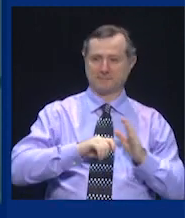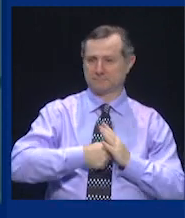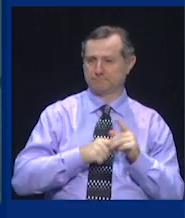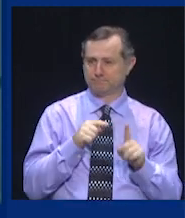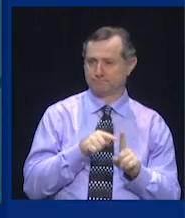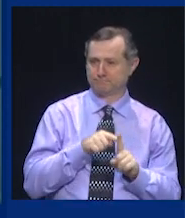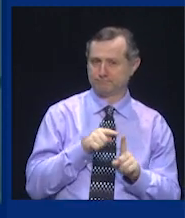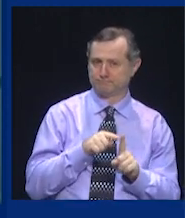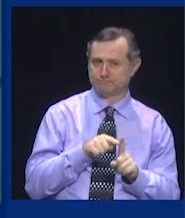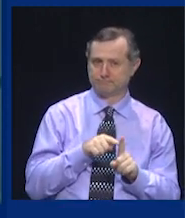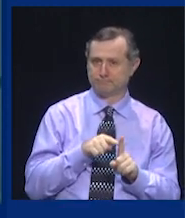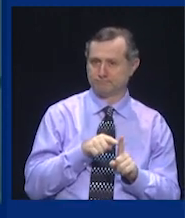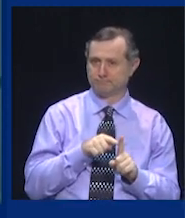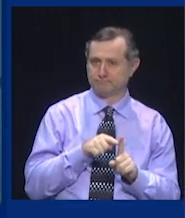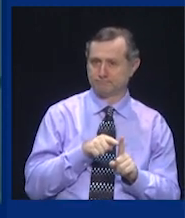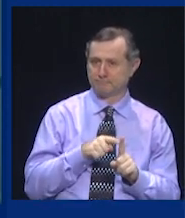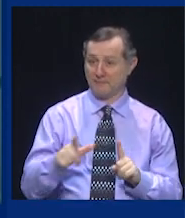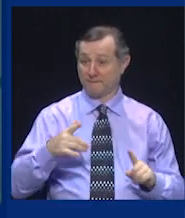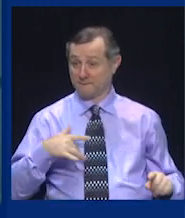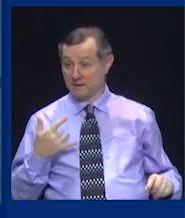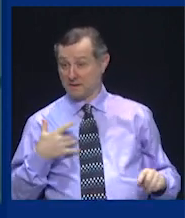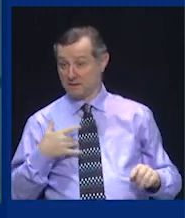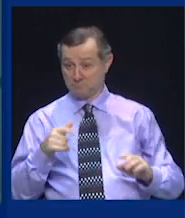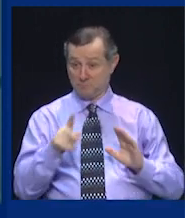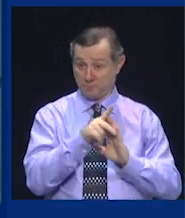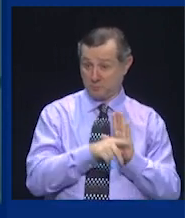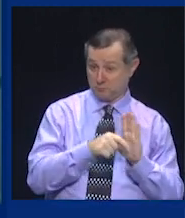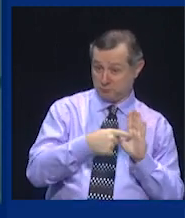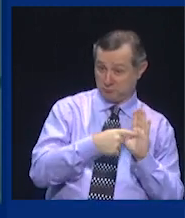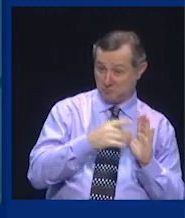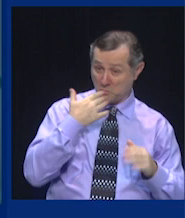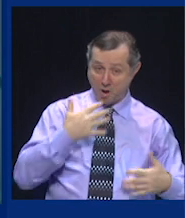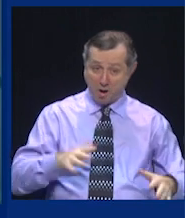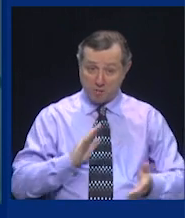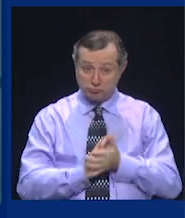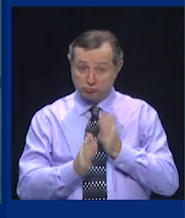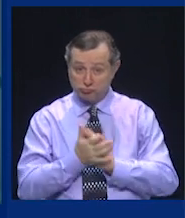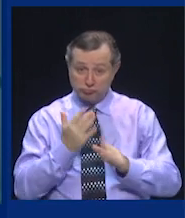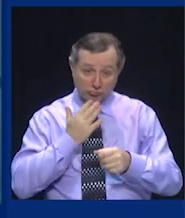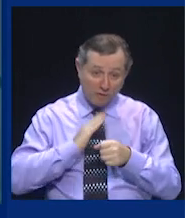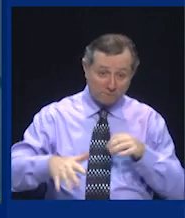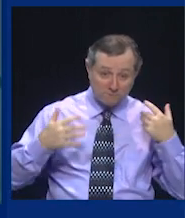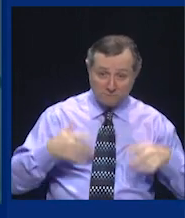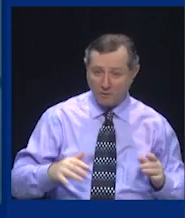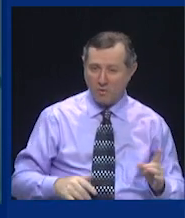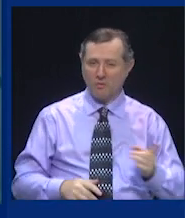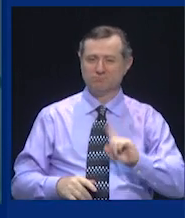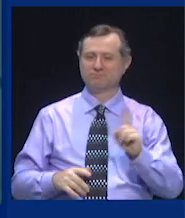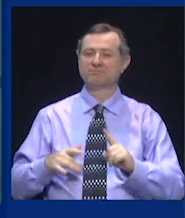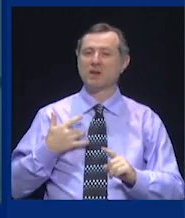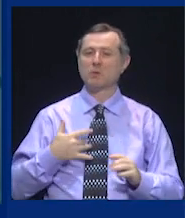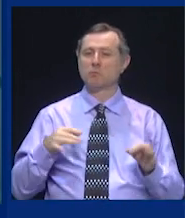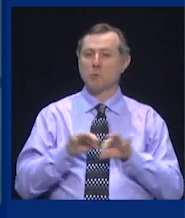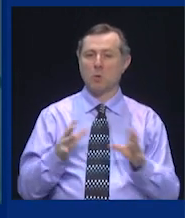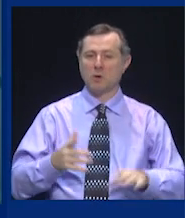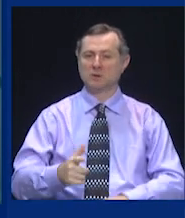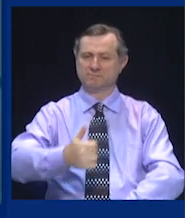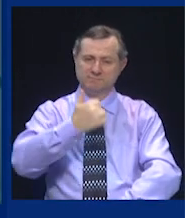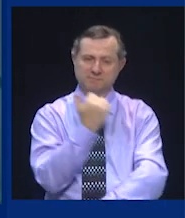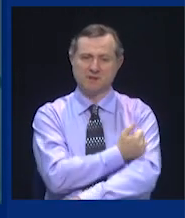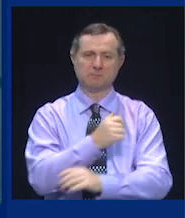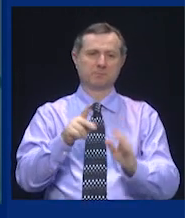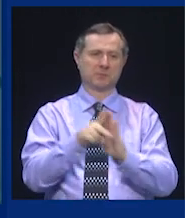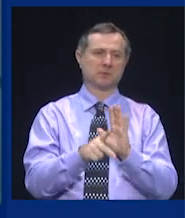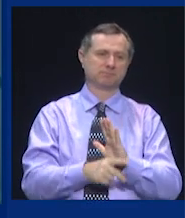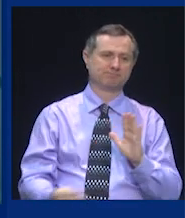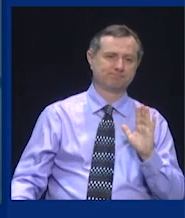don't believe a mask policy is going to be enough. I think we're going to have to talk about a vaccination policy. What